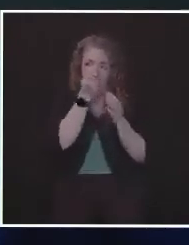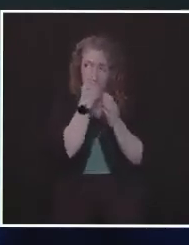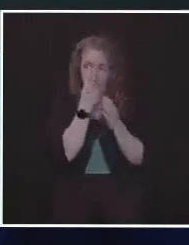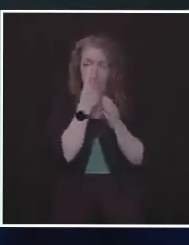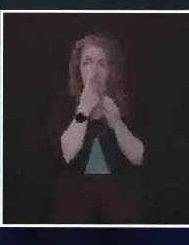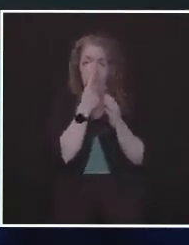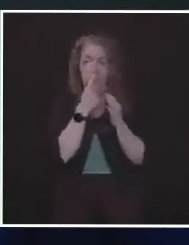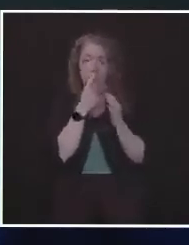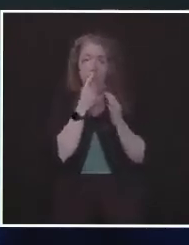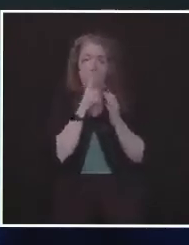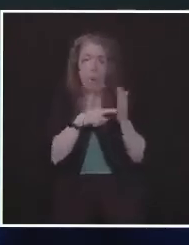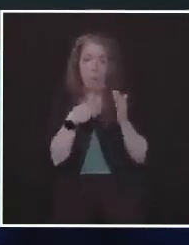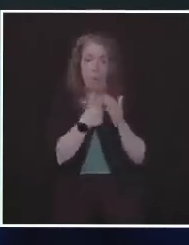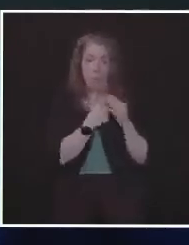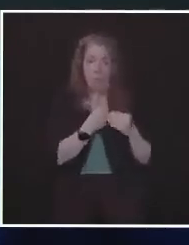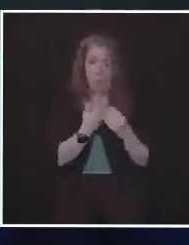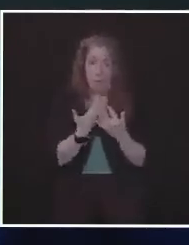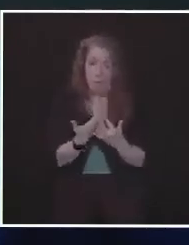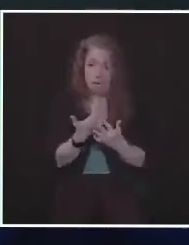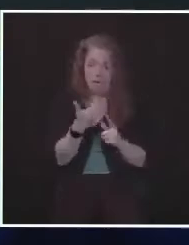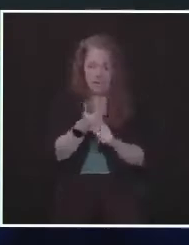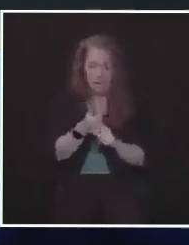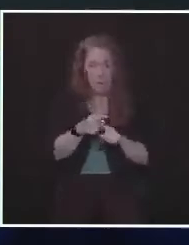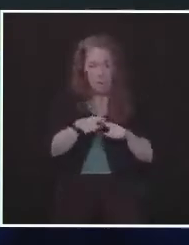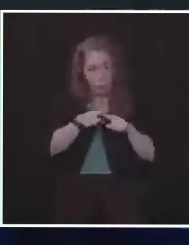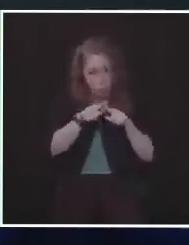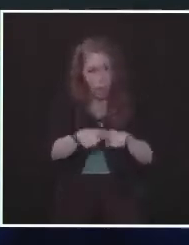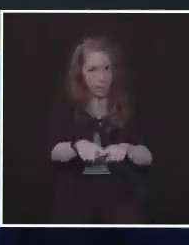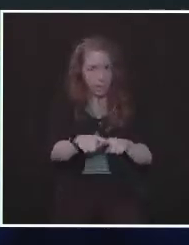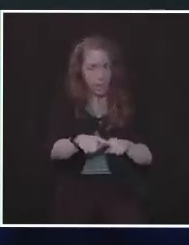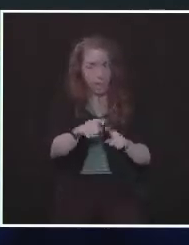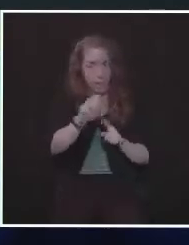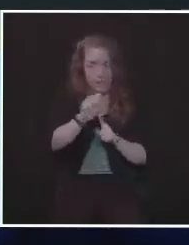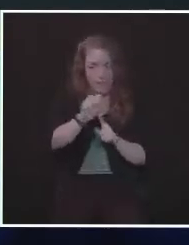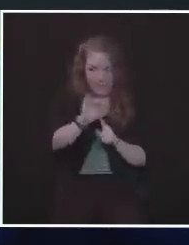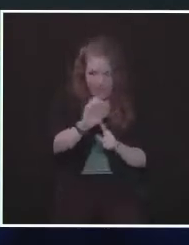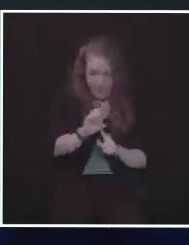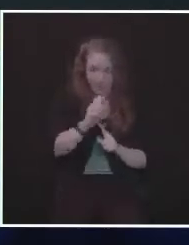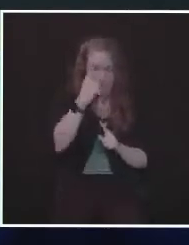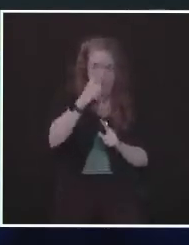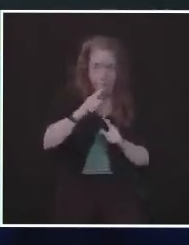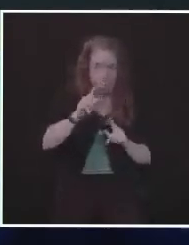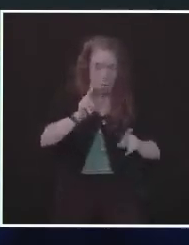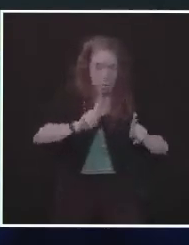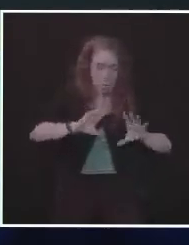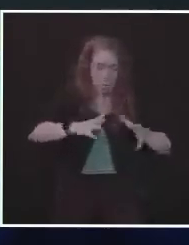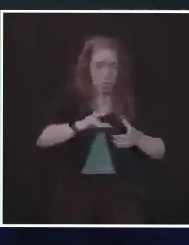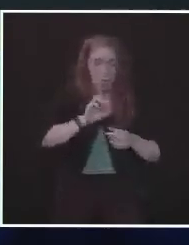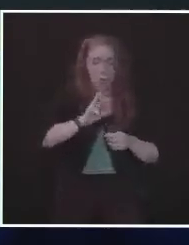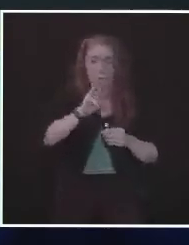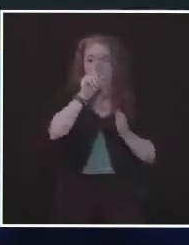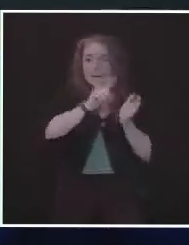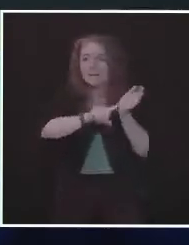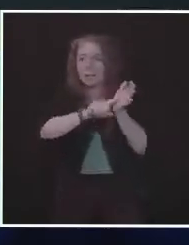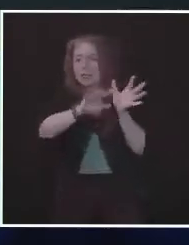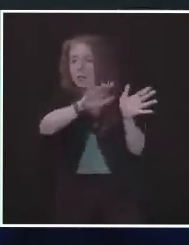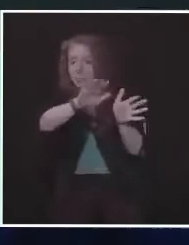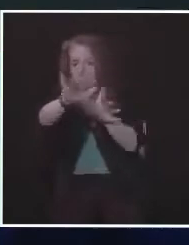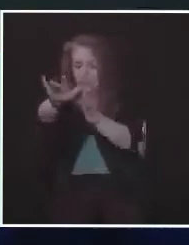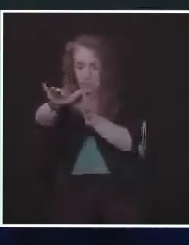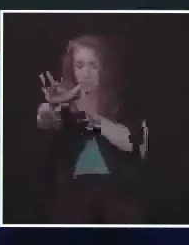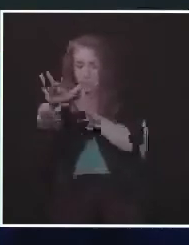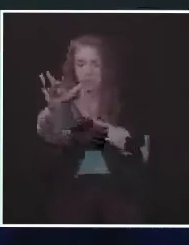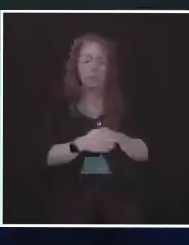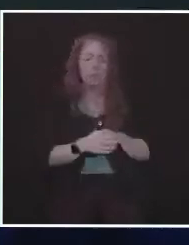and safe crew transportation for exploration systems, but it's really, really critical for us to then be